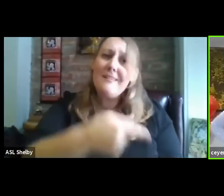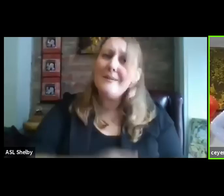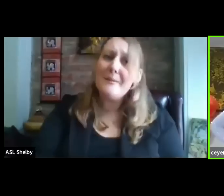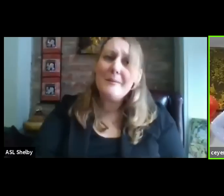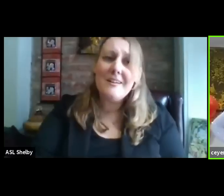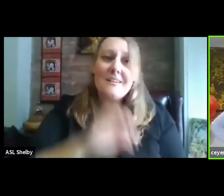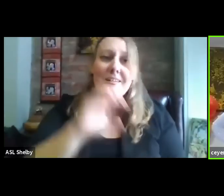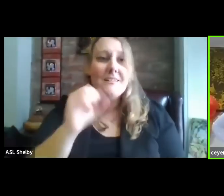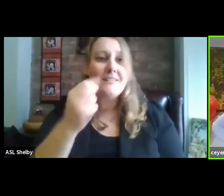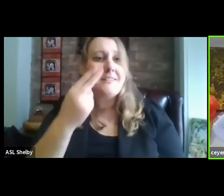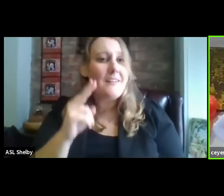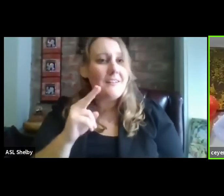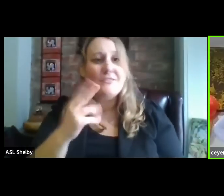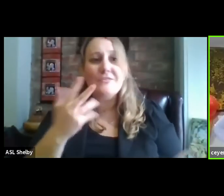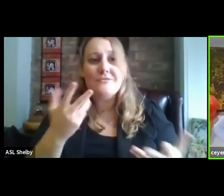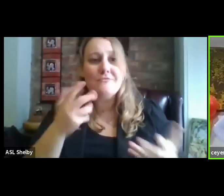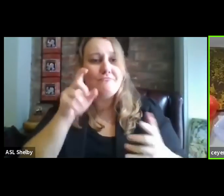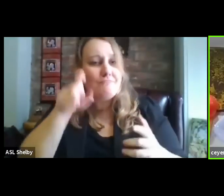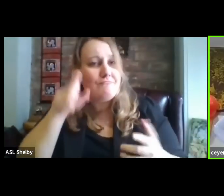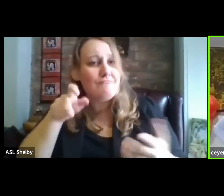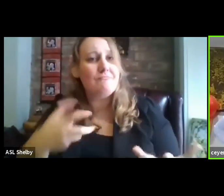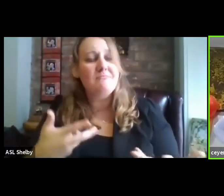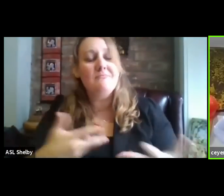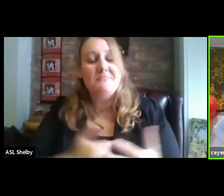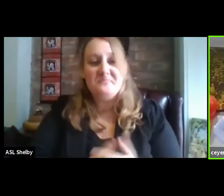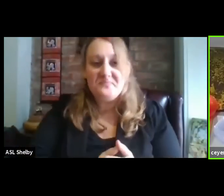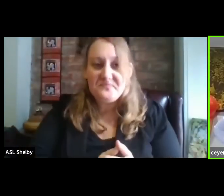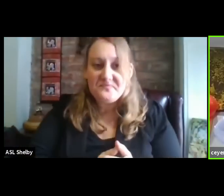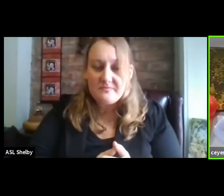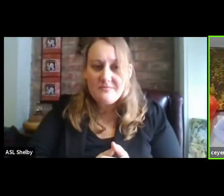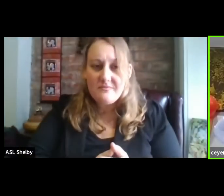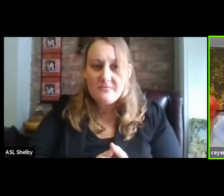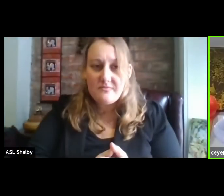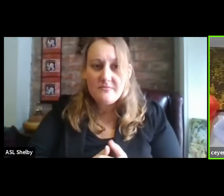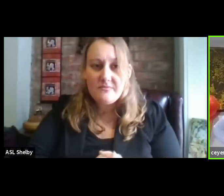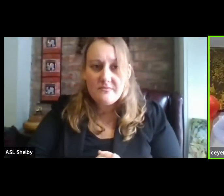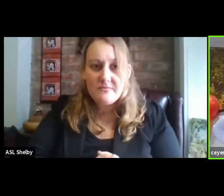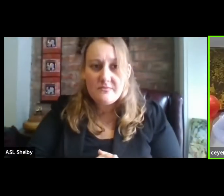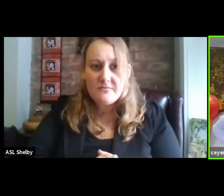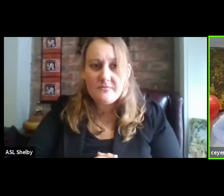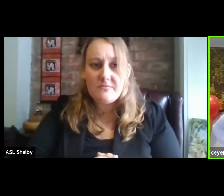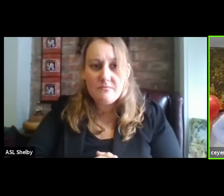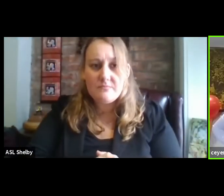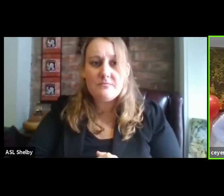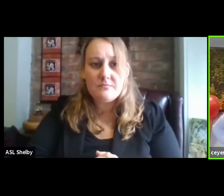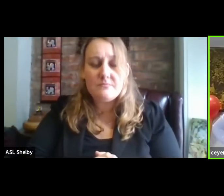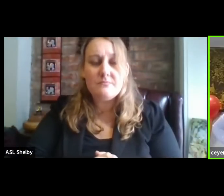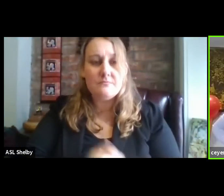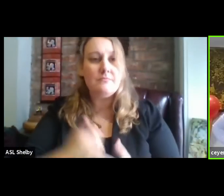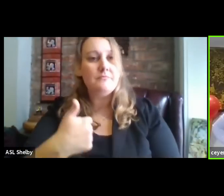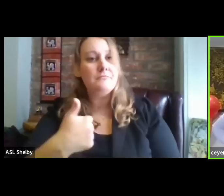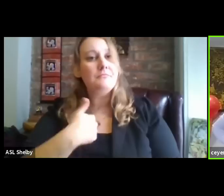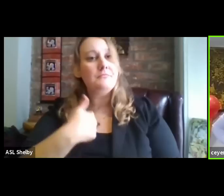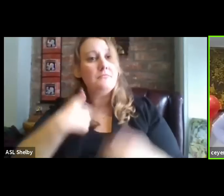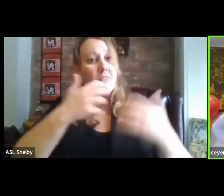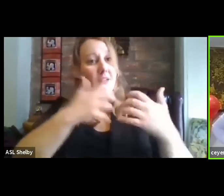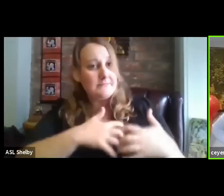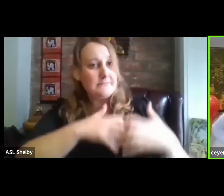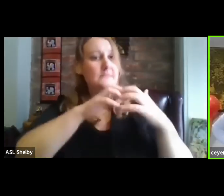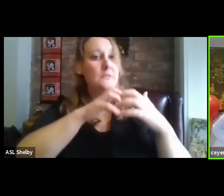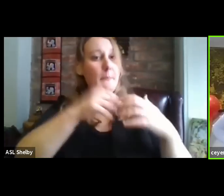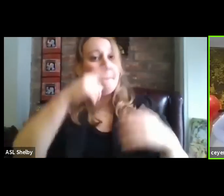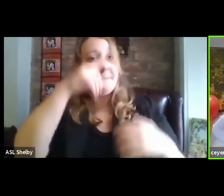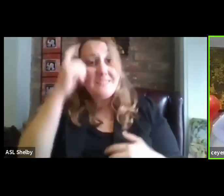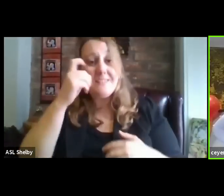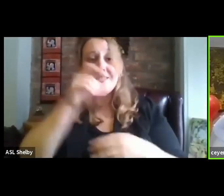all sex workers. Me being a founder of an agency was because of organizations like DCREM, because of